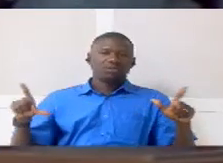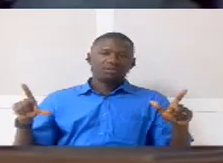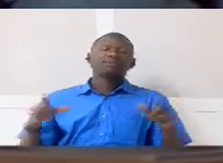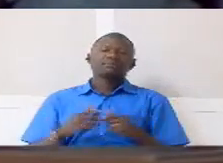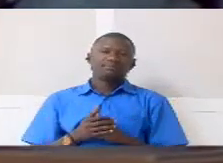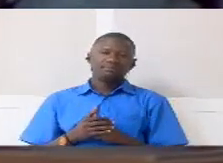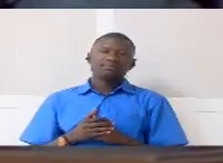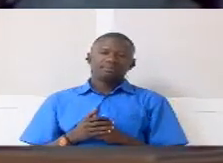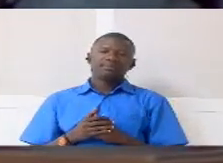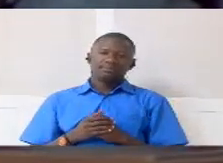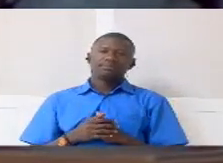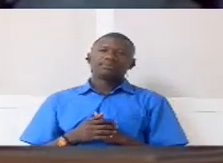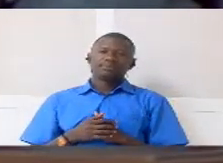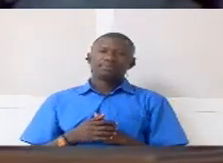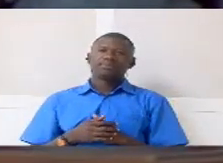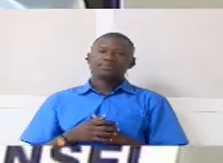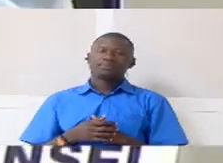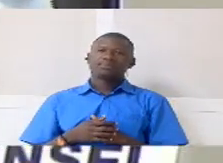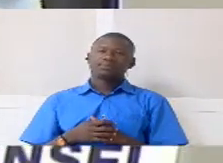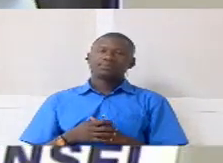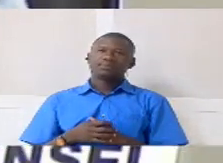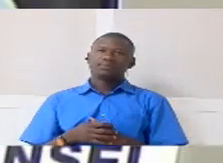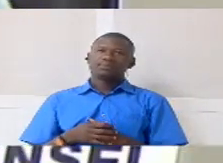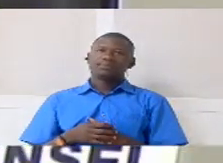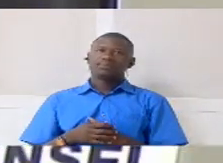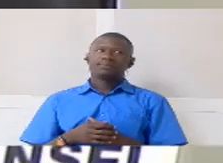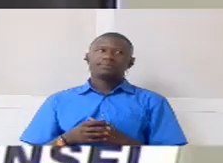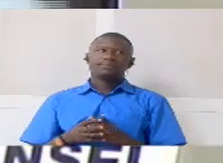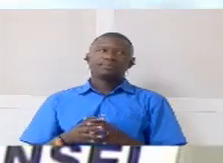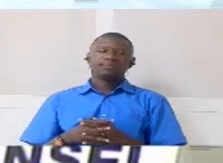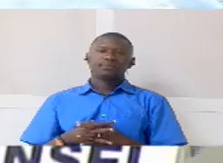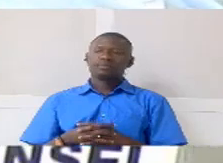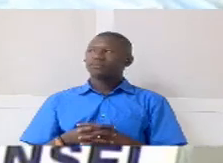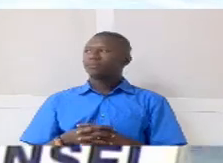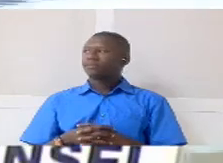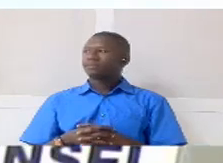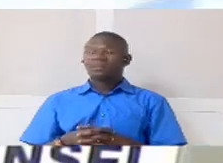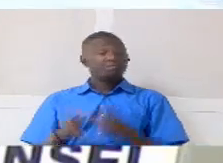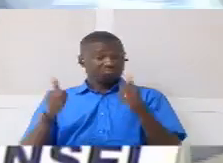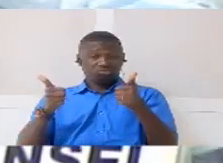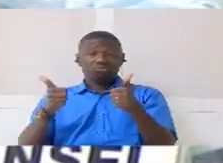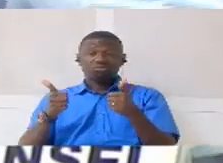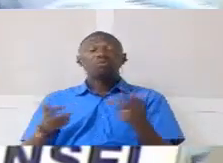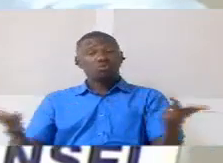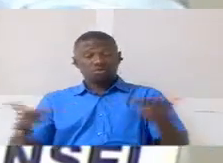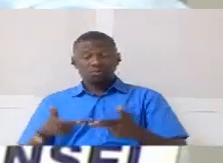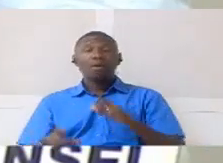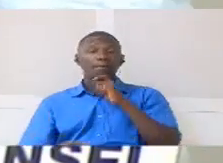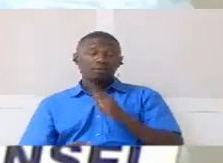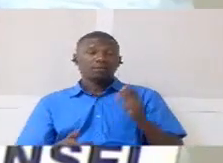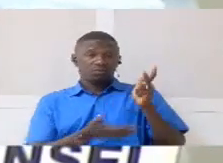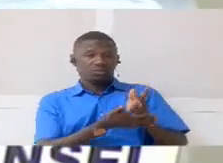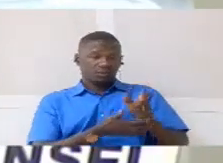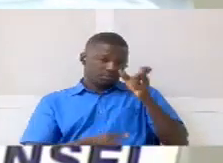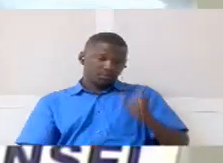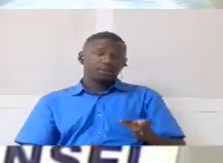siata nyin tembeng e wolbe maninga kamo mwela le woto abediala e pra idea mu maninga kamoto. Perfect. Welcome, Mr. Witness. Lead